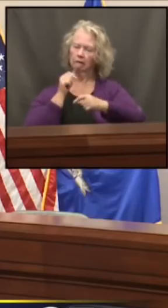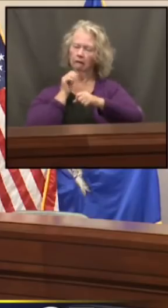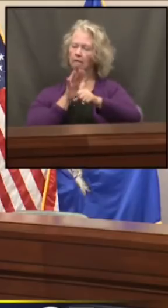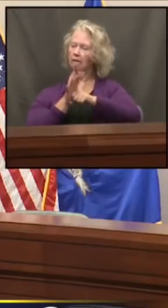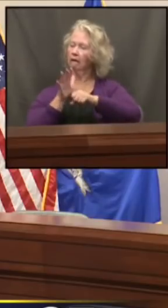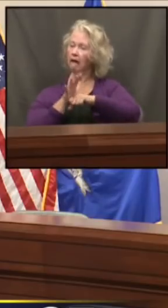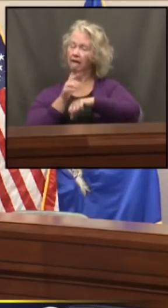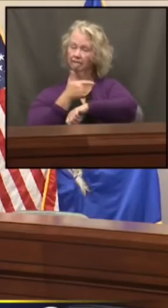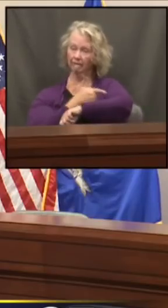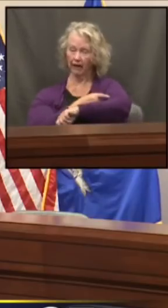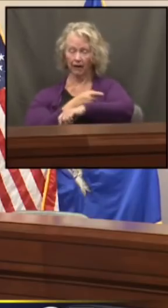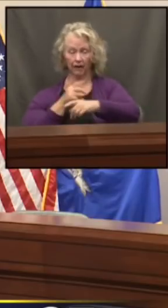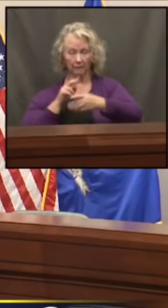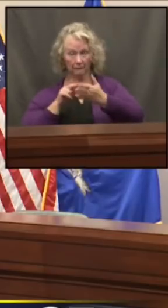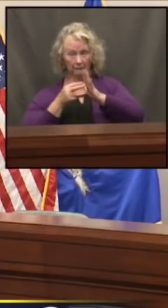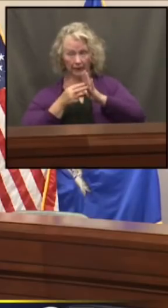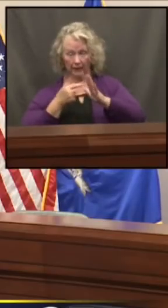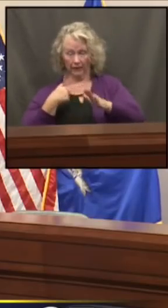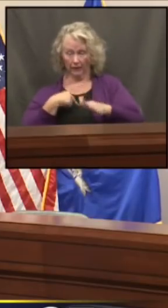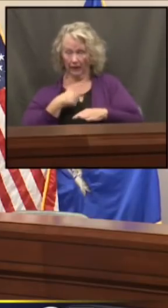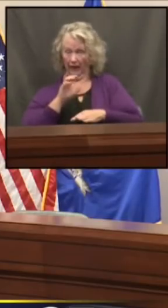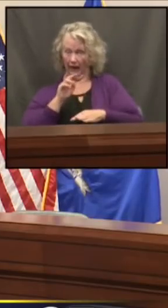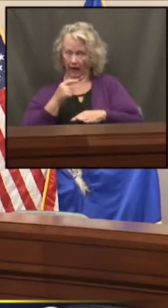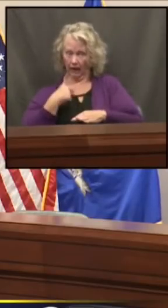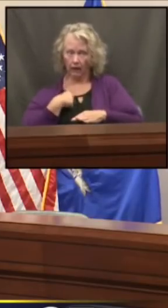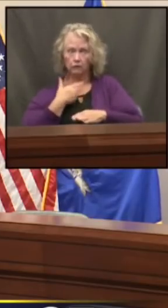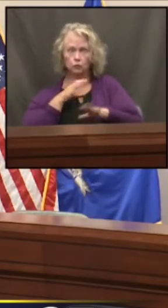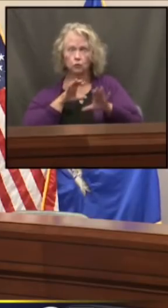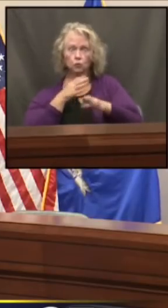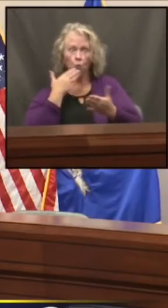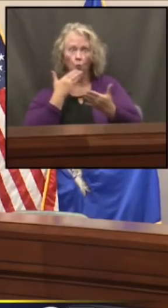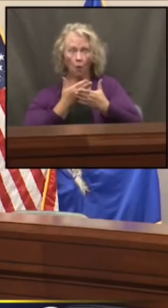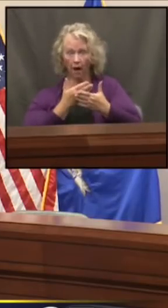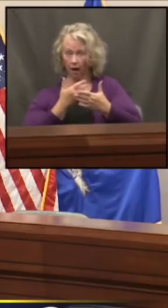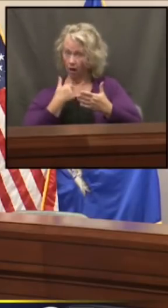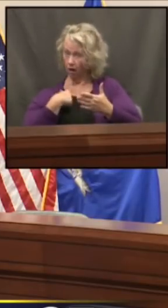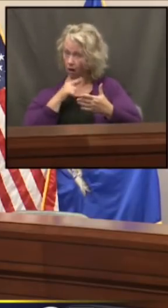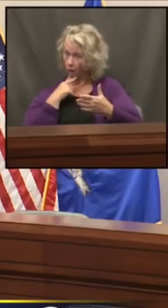the gains Connecticut has made in jeopardy at all?